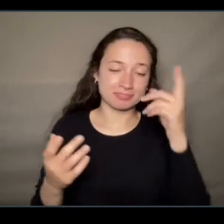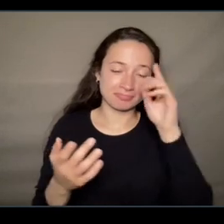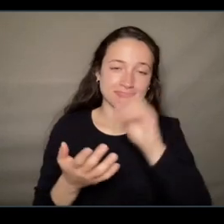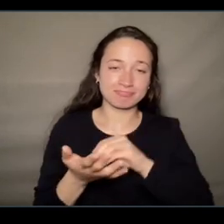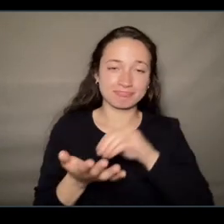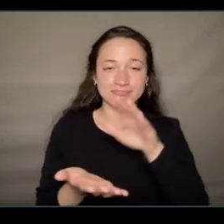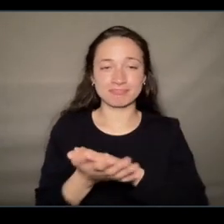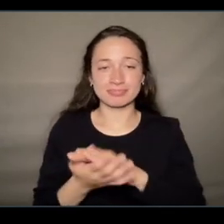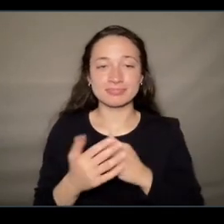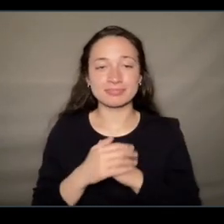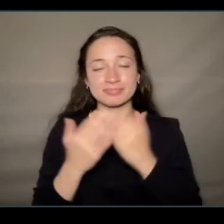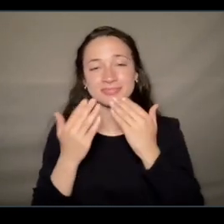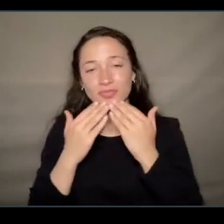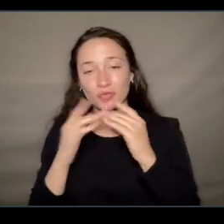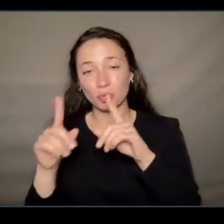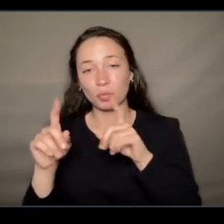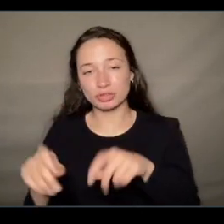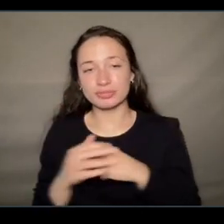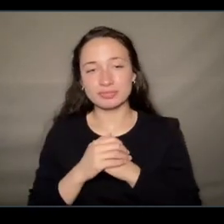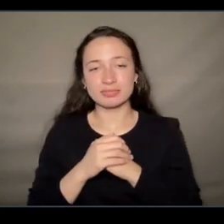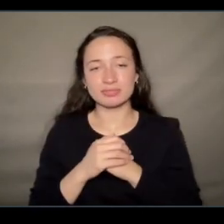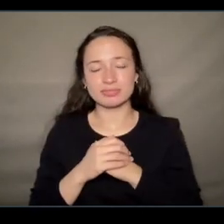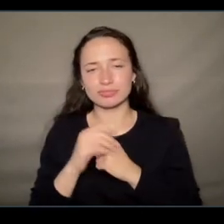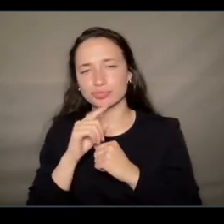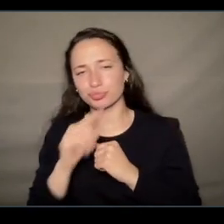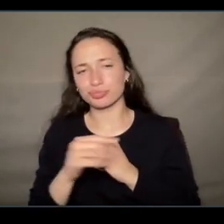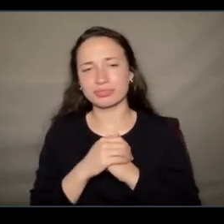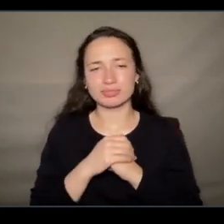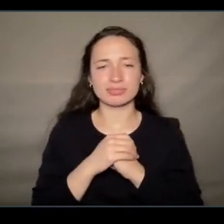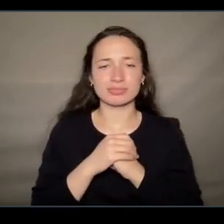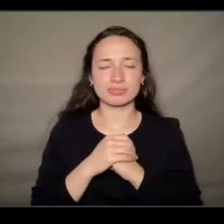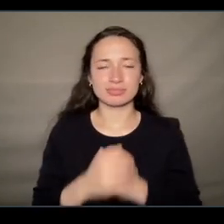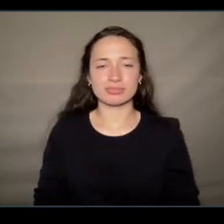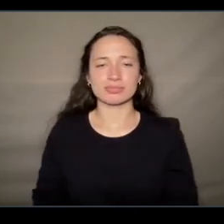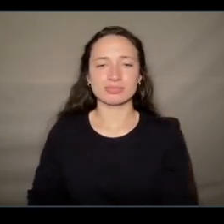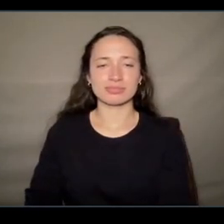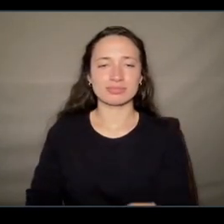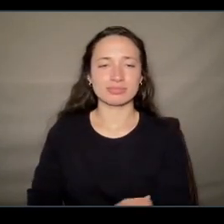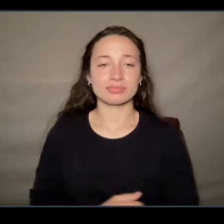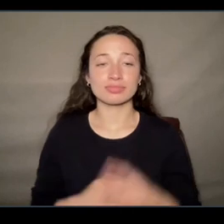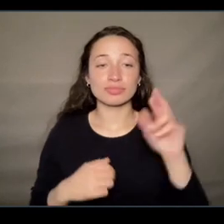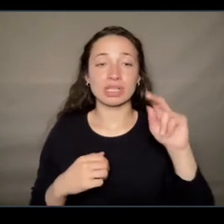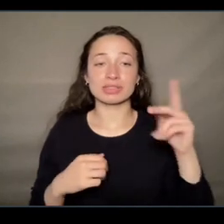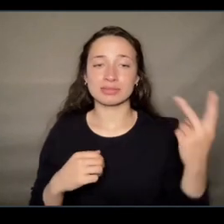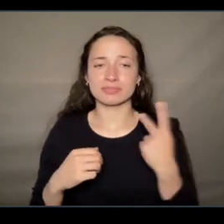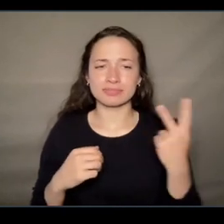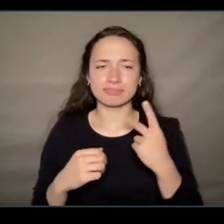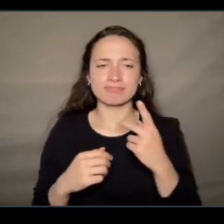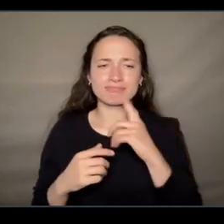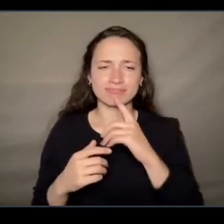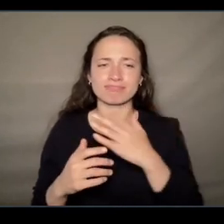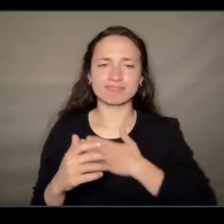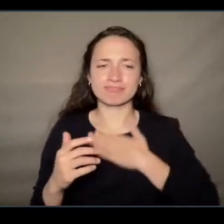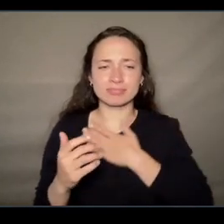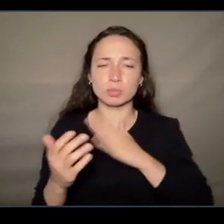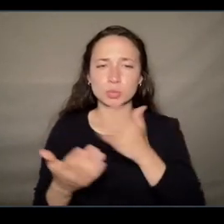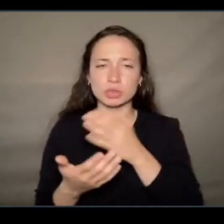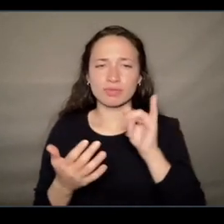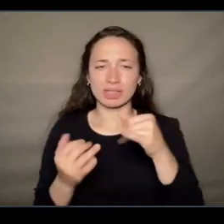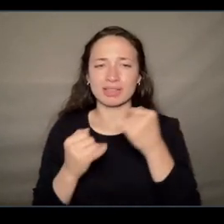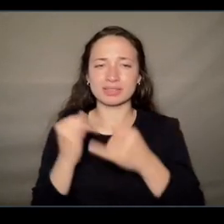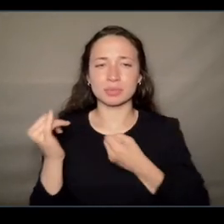future. So Tori, thanks so much for your question. Sure. Randy and I also actually love the music of the last poem and the